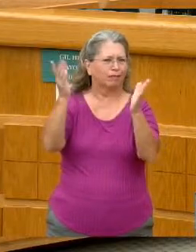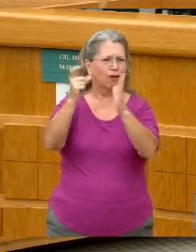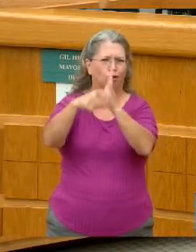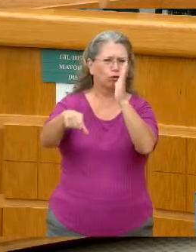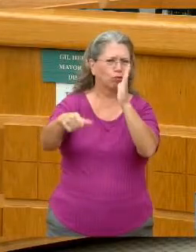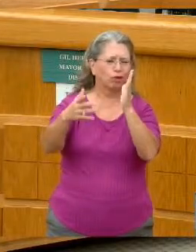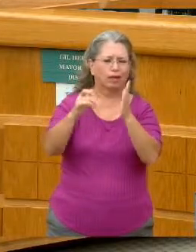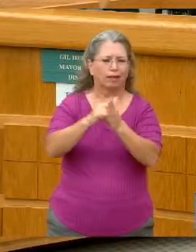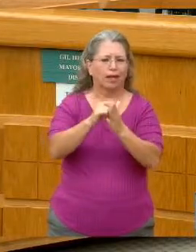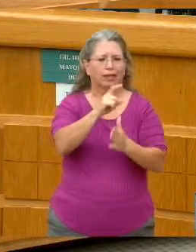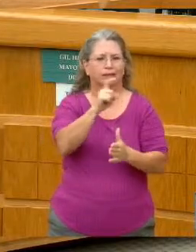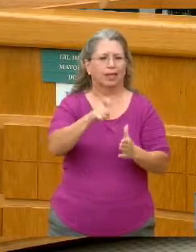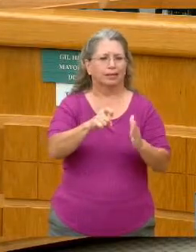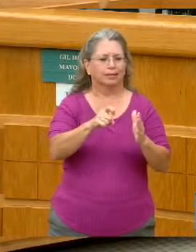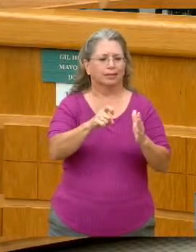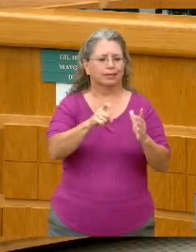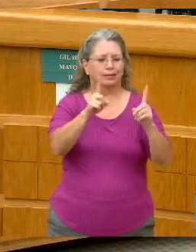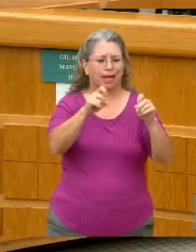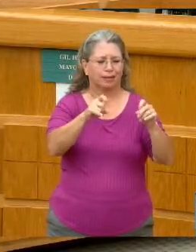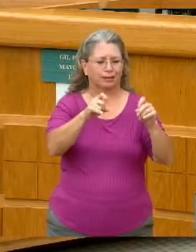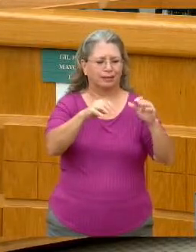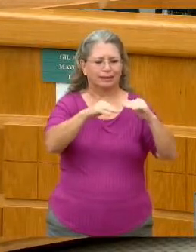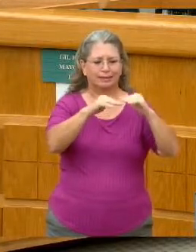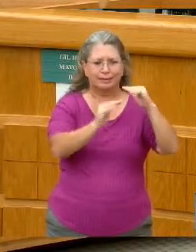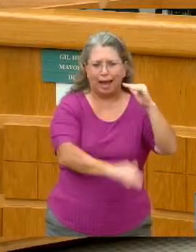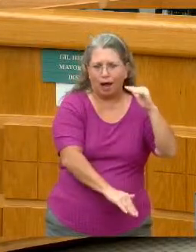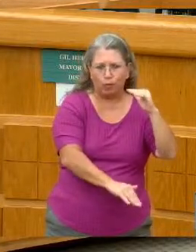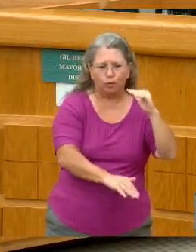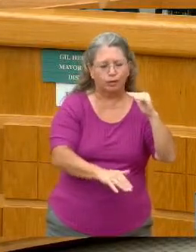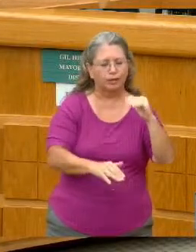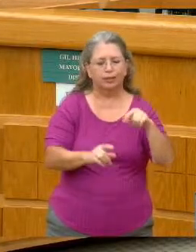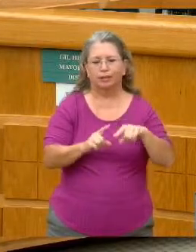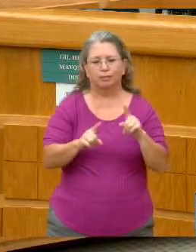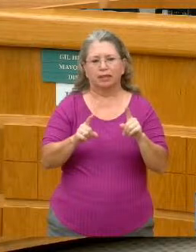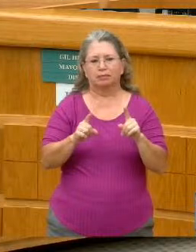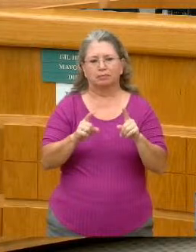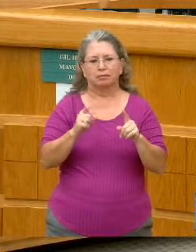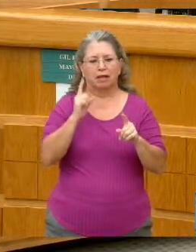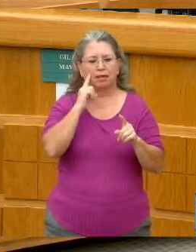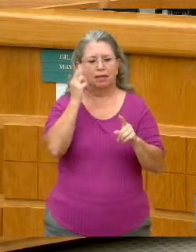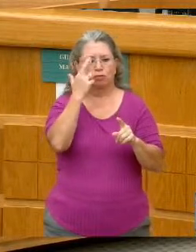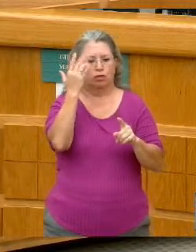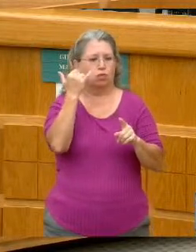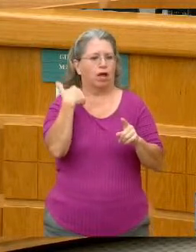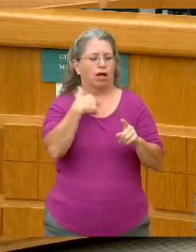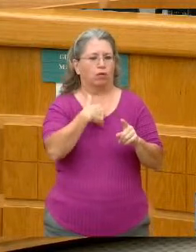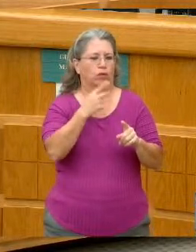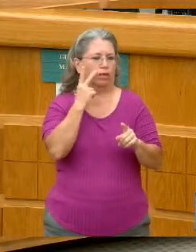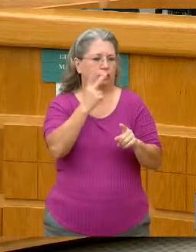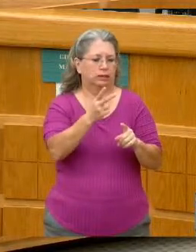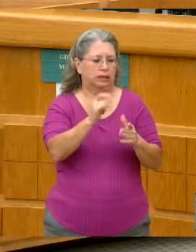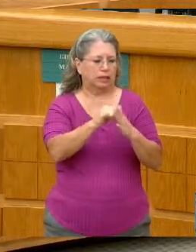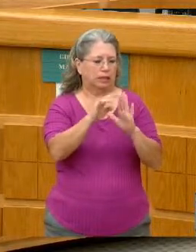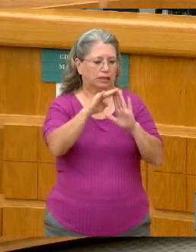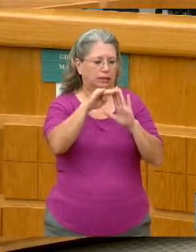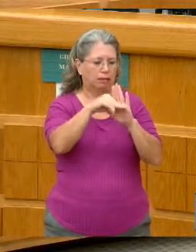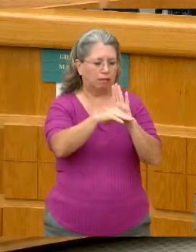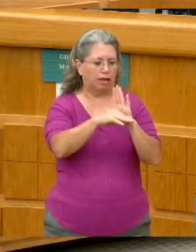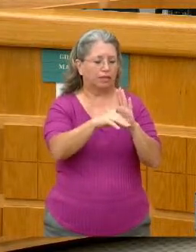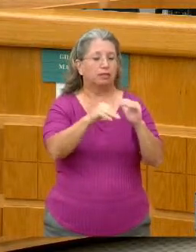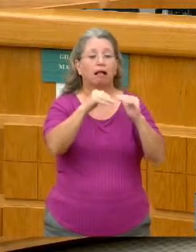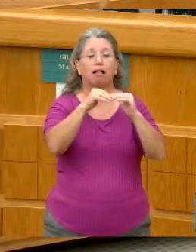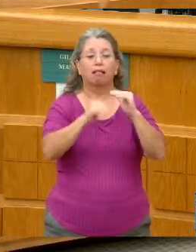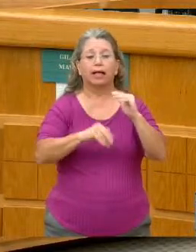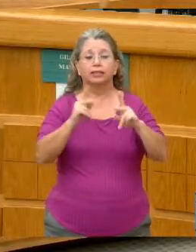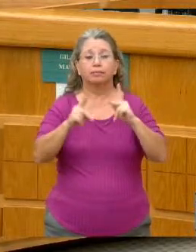best of my knowledge, the reason why we're seeing these declines is that fewer people are going to get tested. And it's not due to